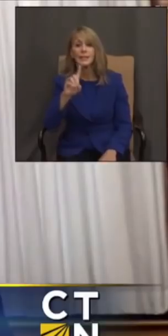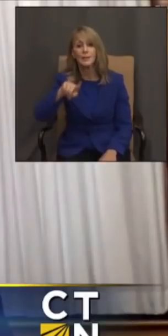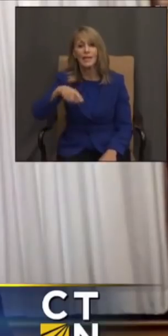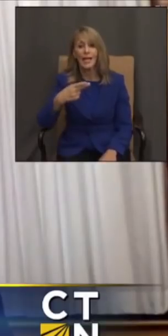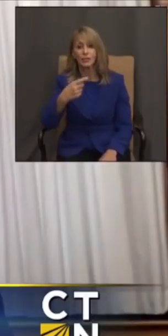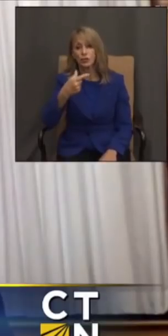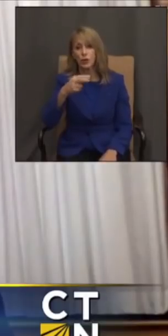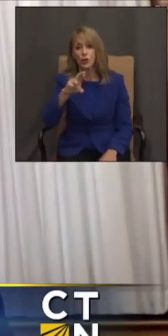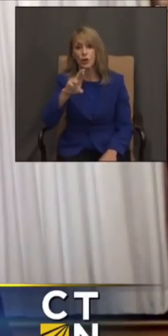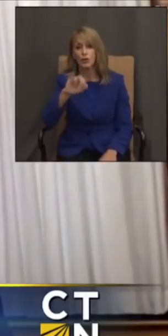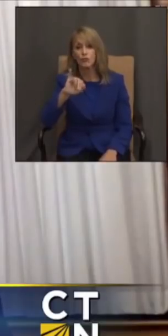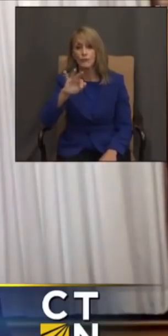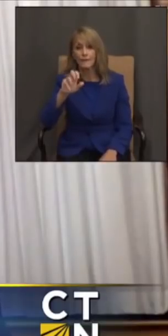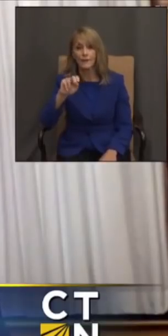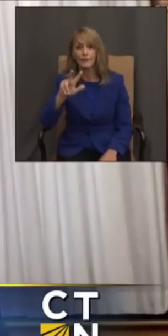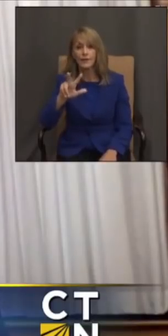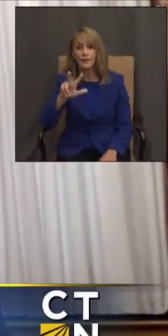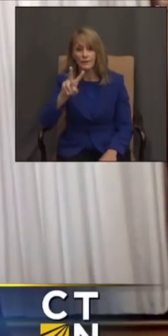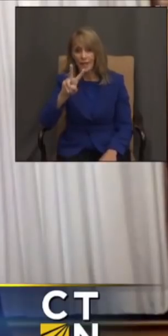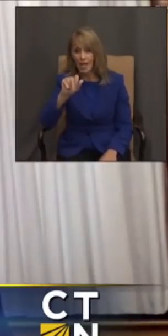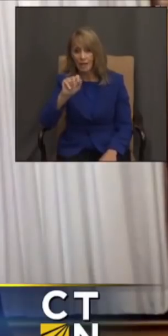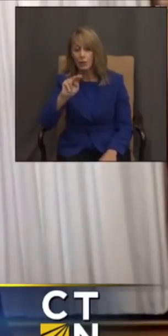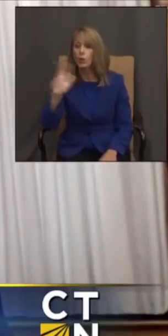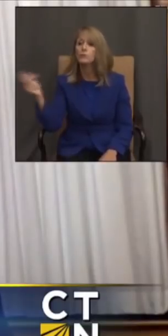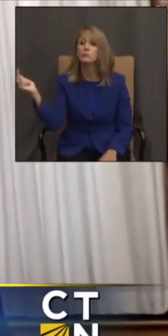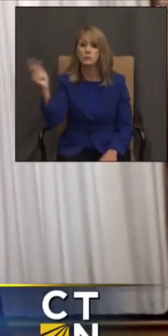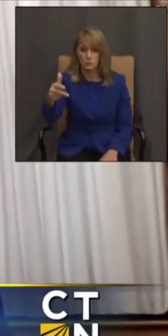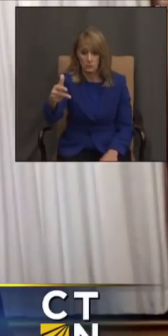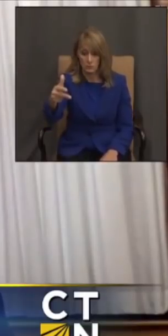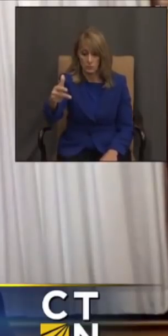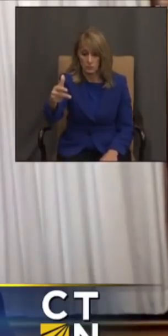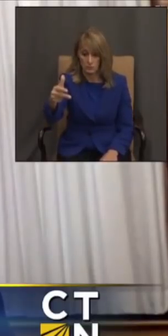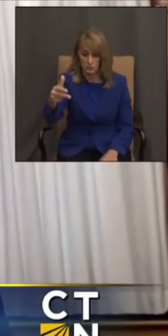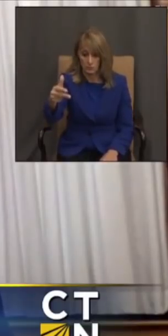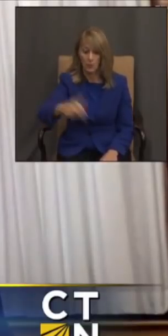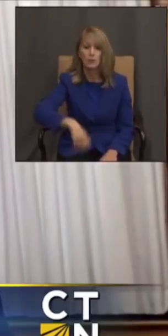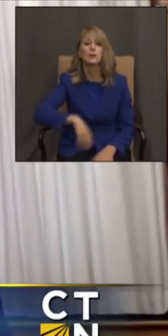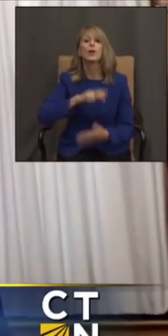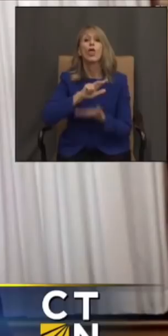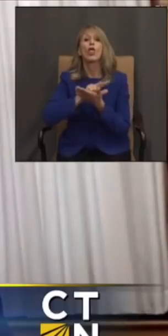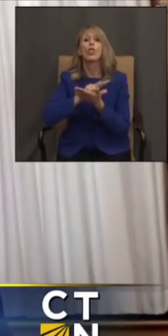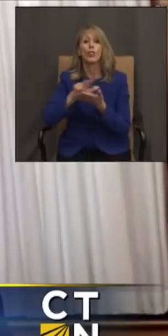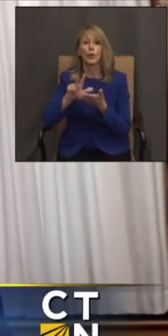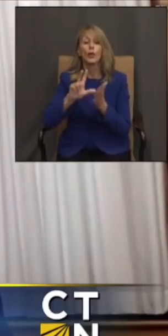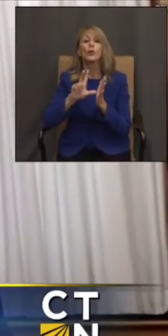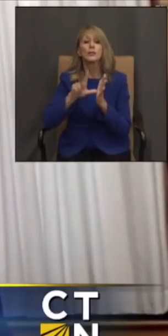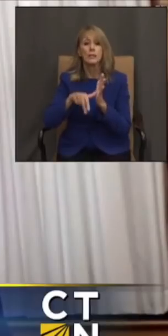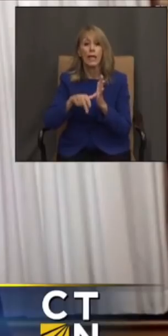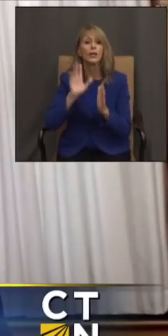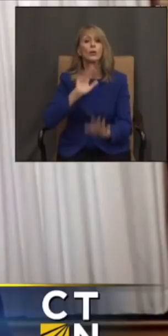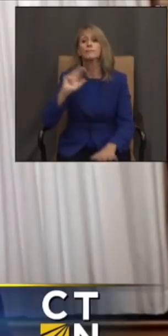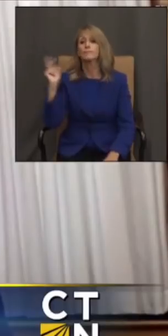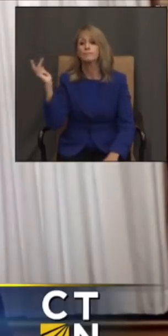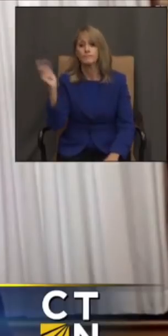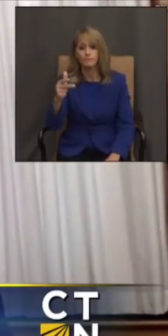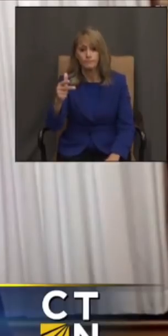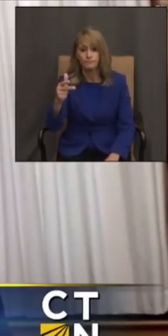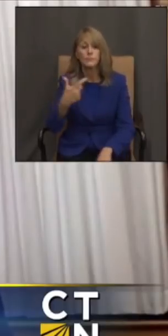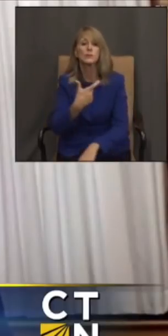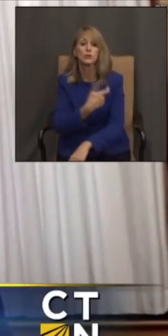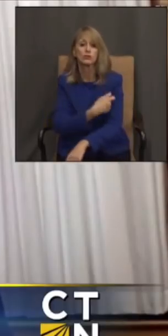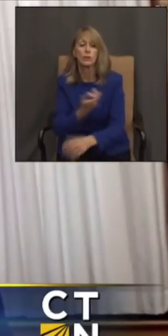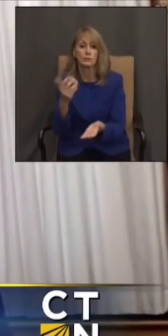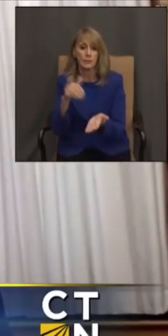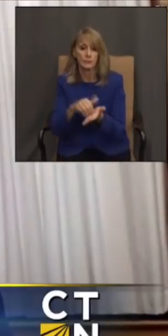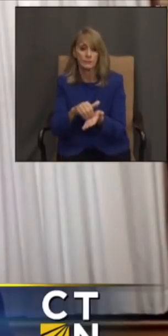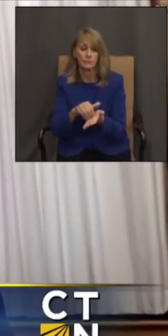vans are going to go back to the same location they were at, 3 weeks later for Pfizer, 4 weeks later for Moderna, and